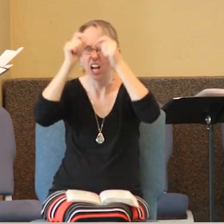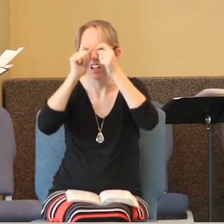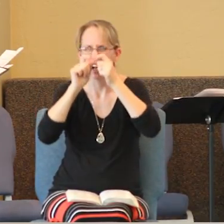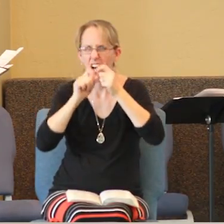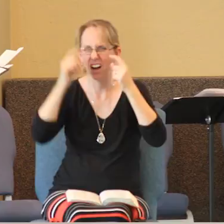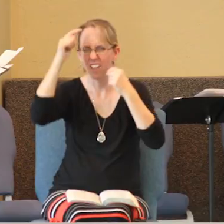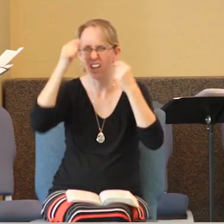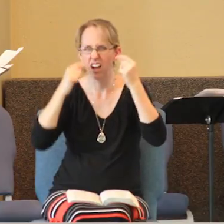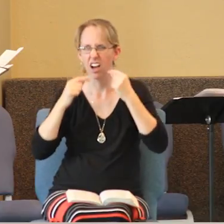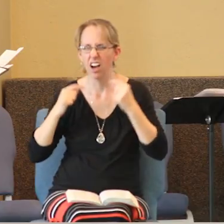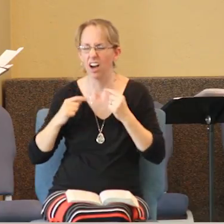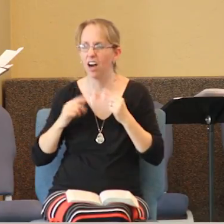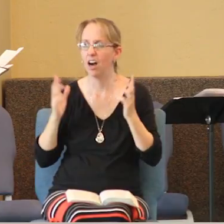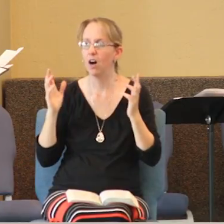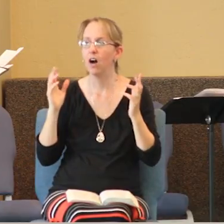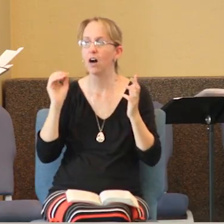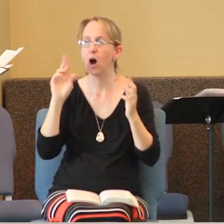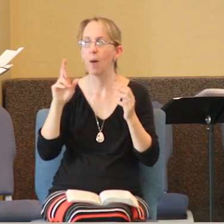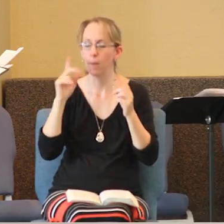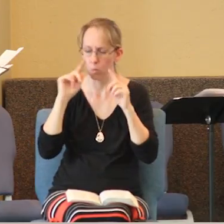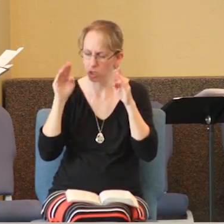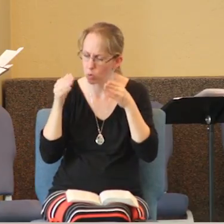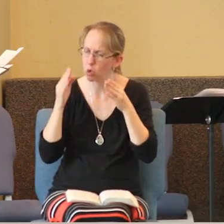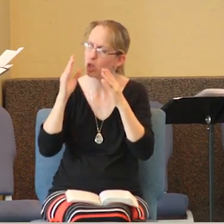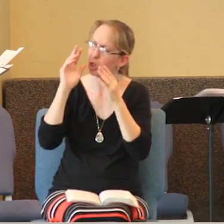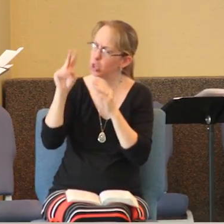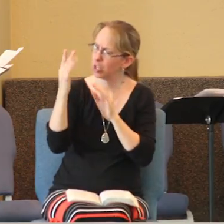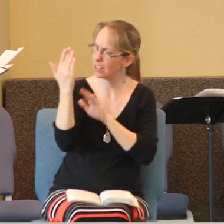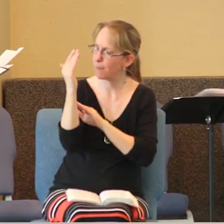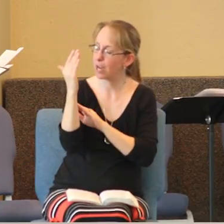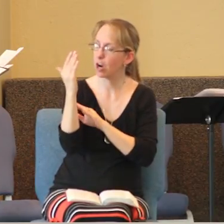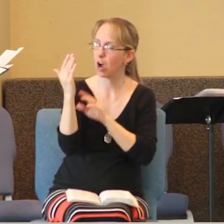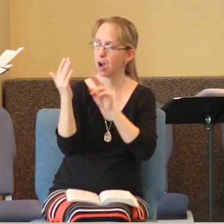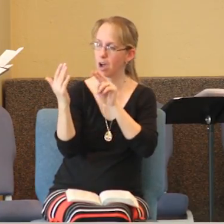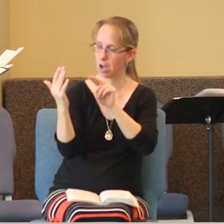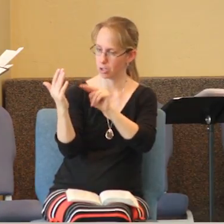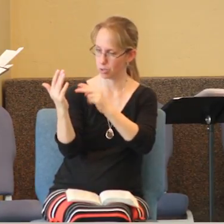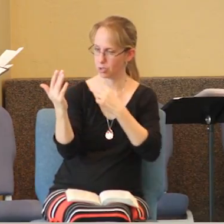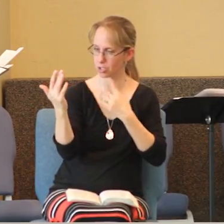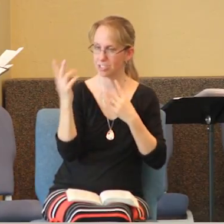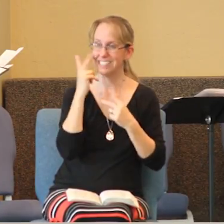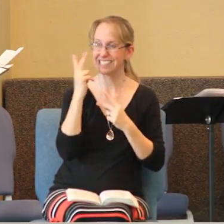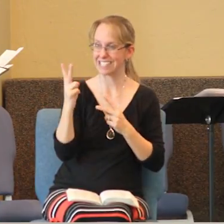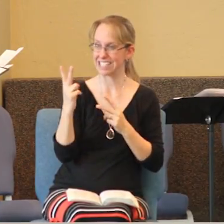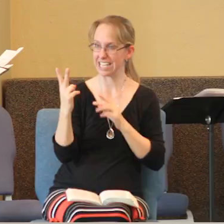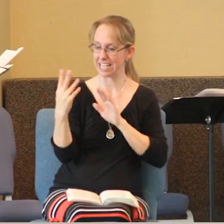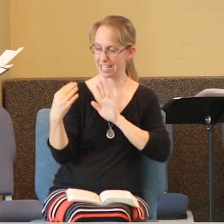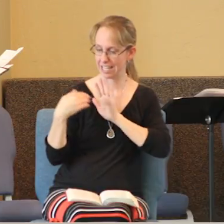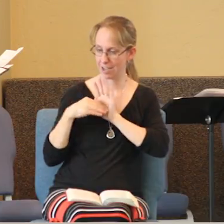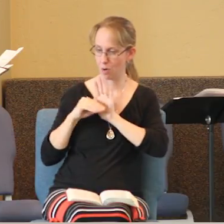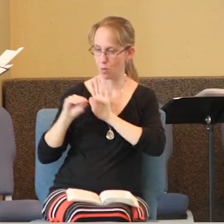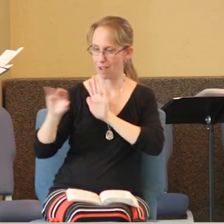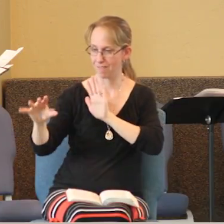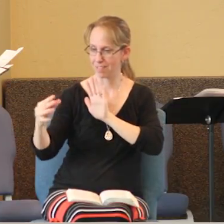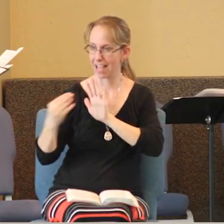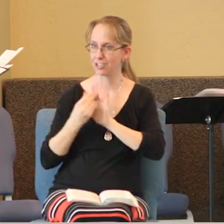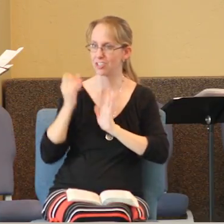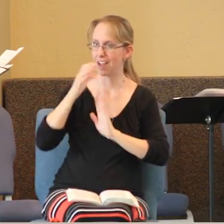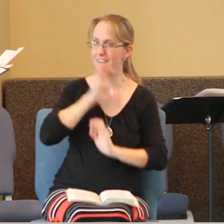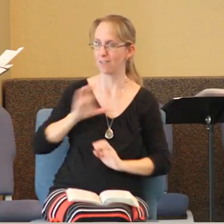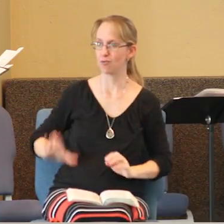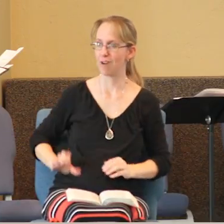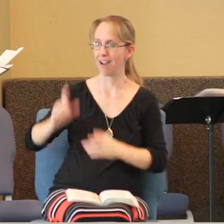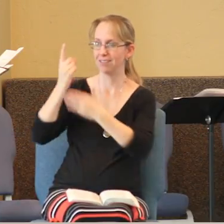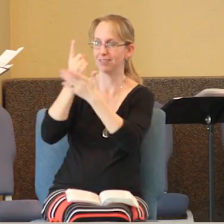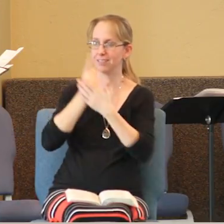you get down to the nuts and bolts of life and of who you are when you look in the mirror, you should be able to see Christ in